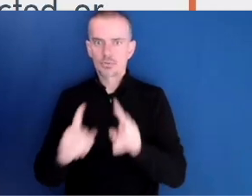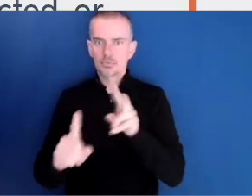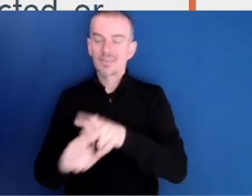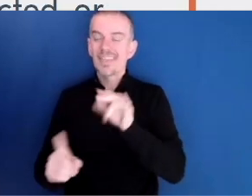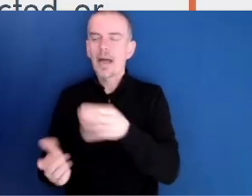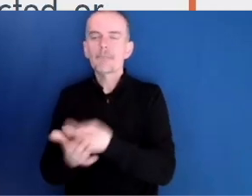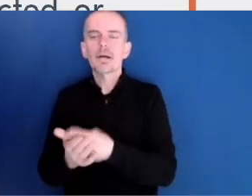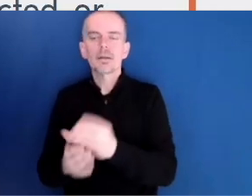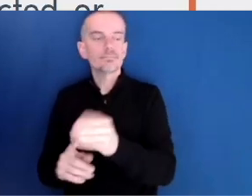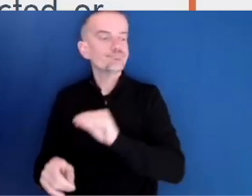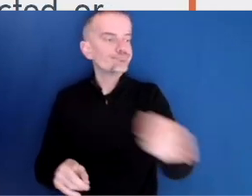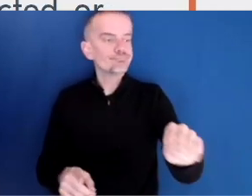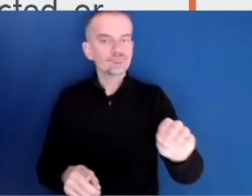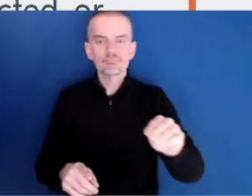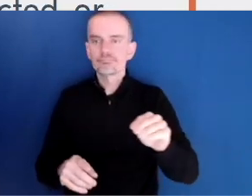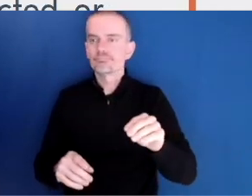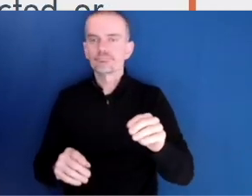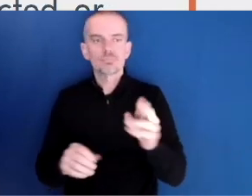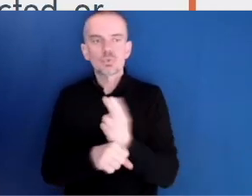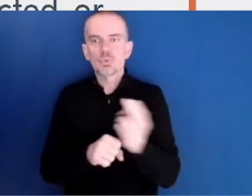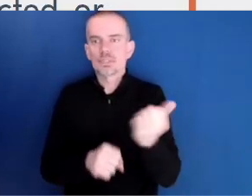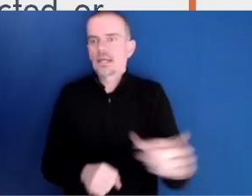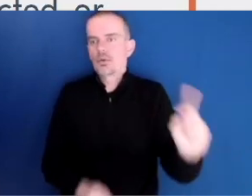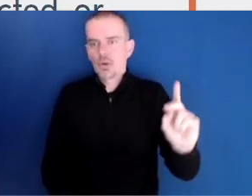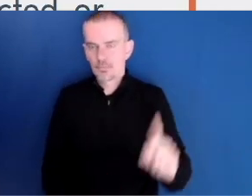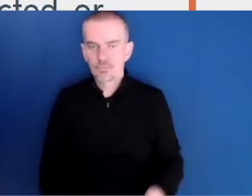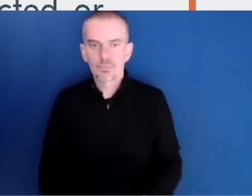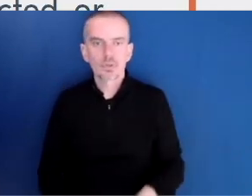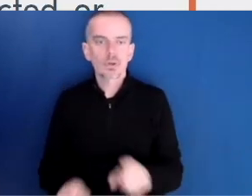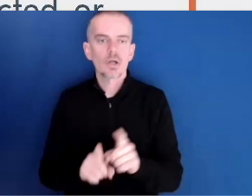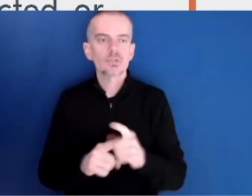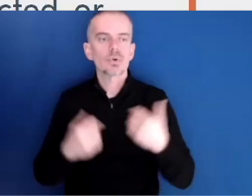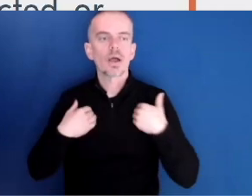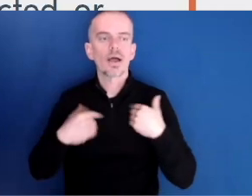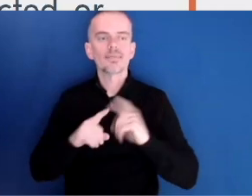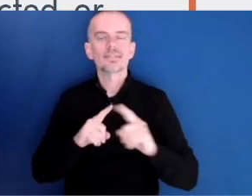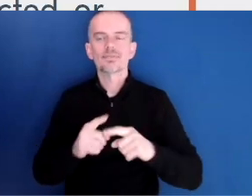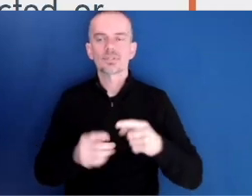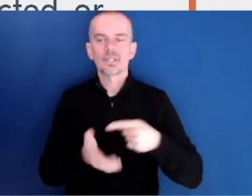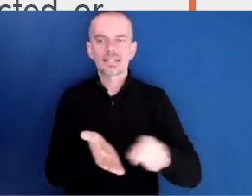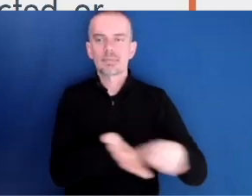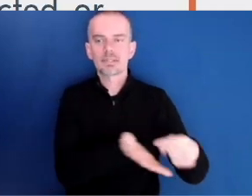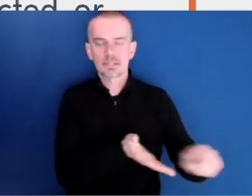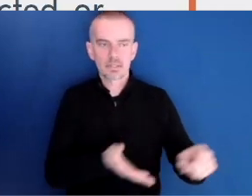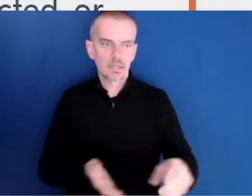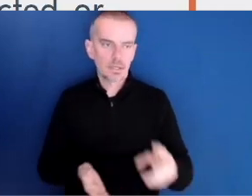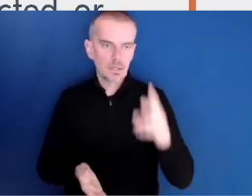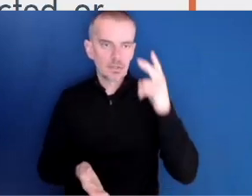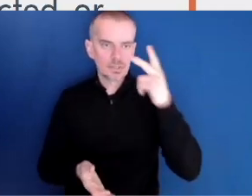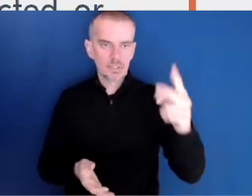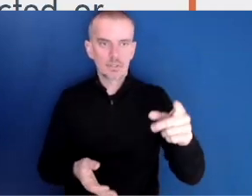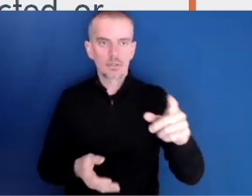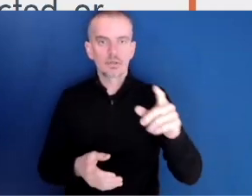used on whatever. And we also have various expenses that can be seen as drawing down from the